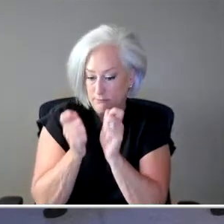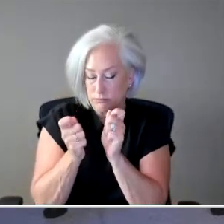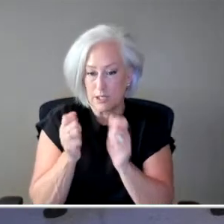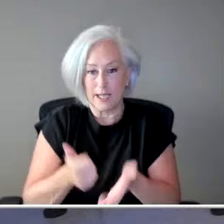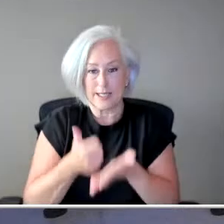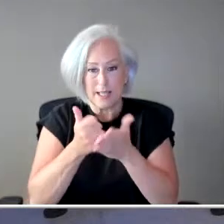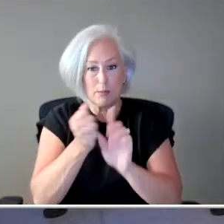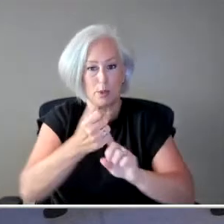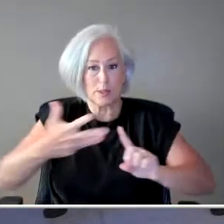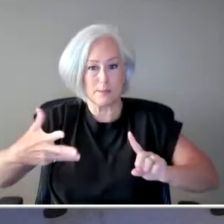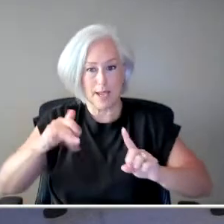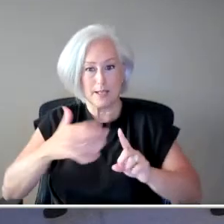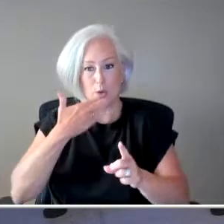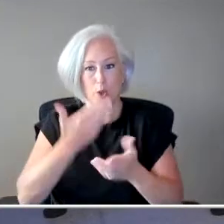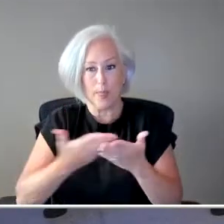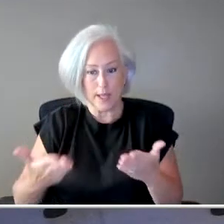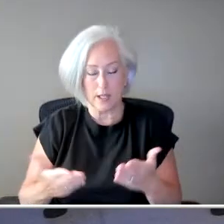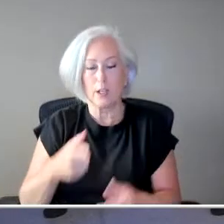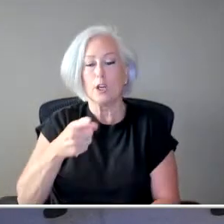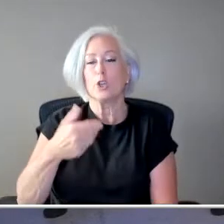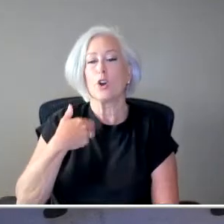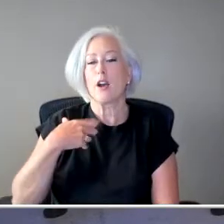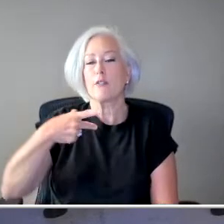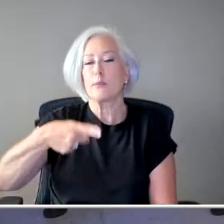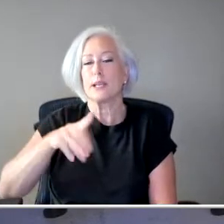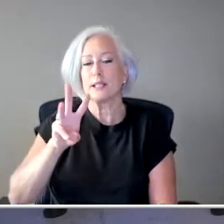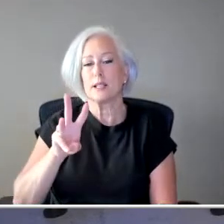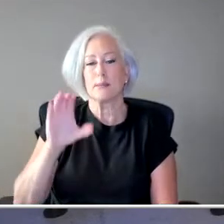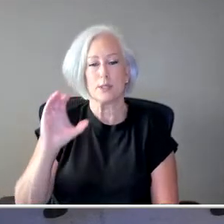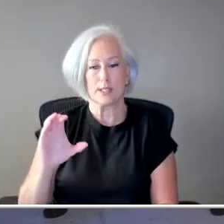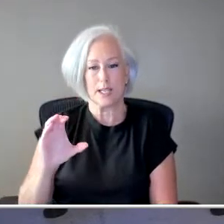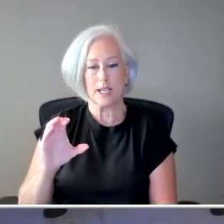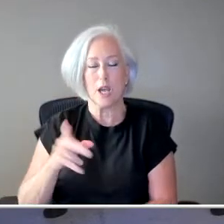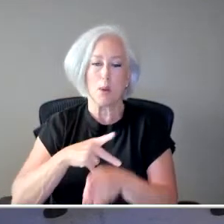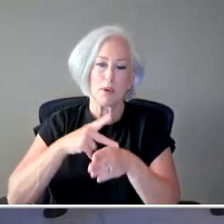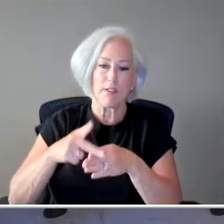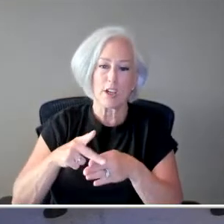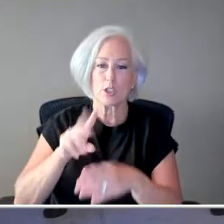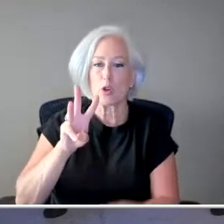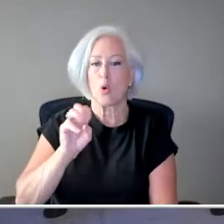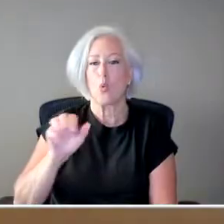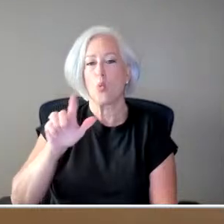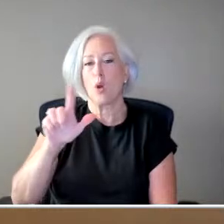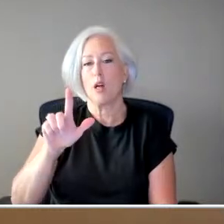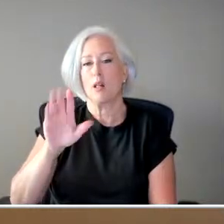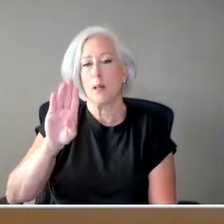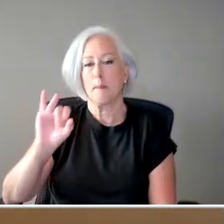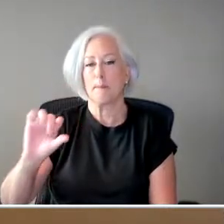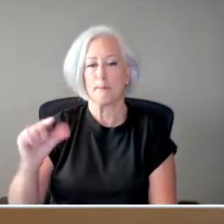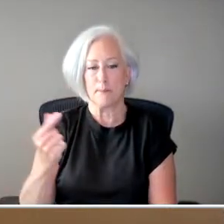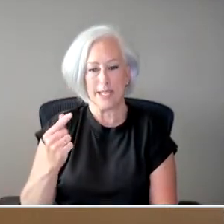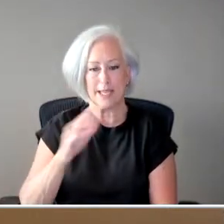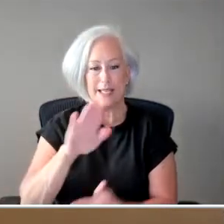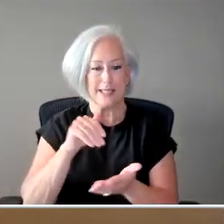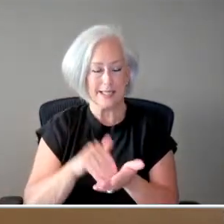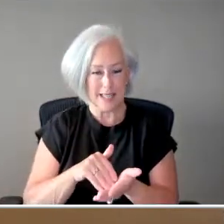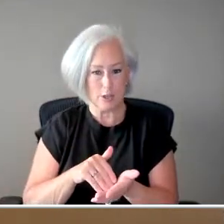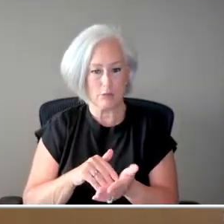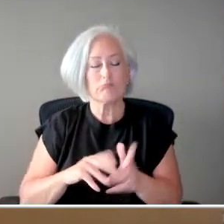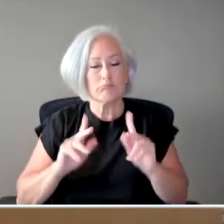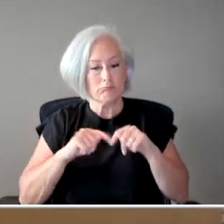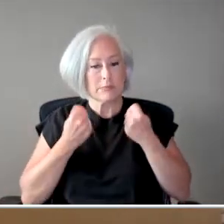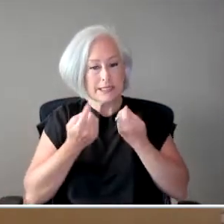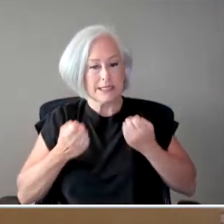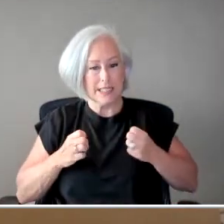the PWC, the Professional Wellbeing Center. What happens there? It was very much a team effort and a long, many years of discussion,